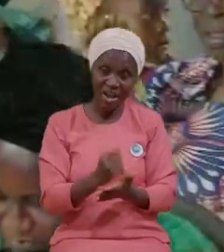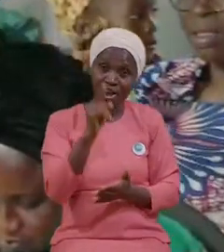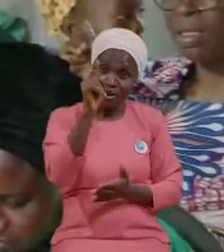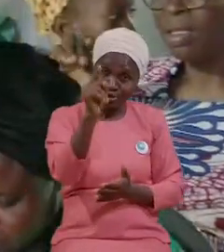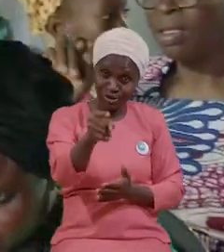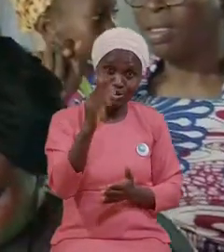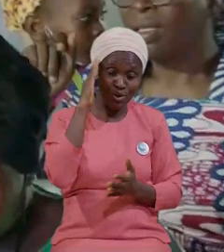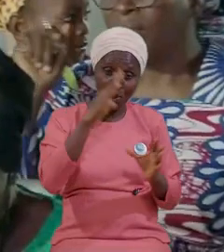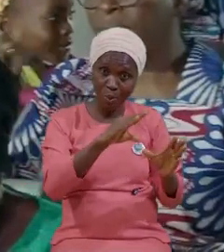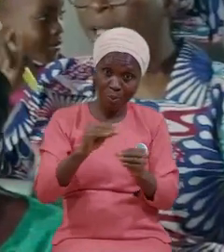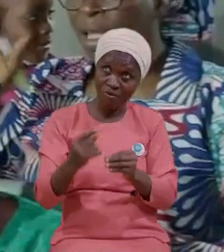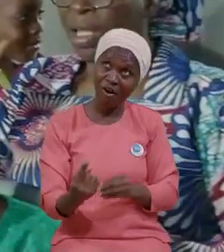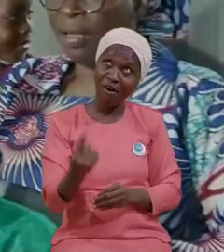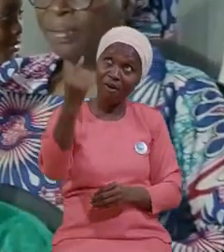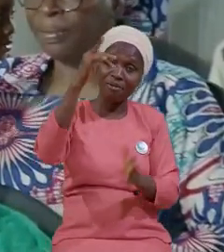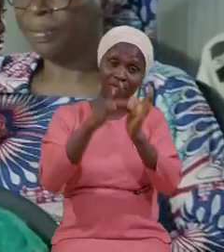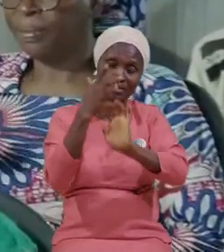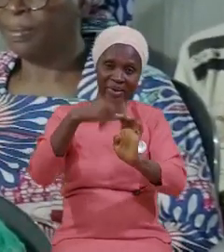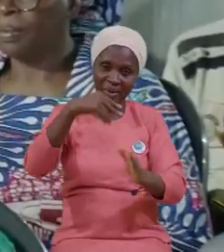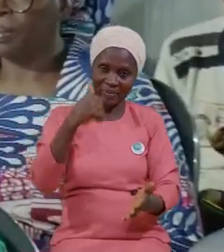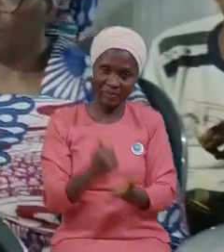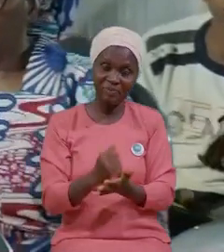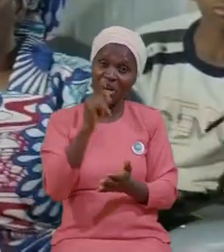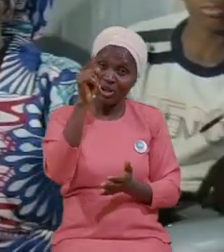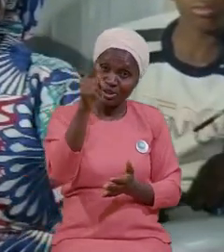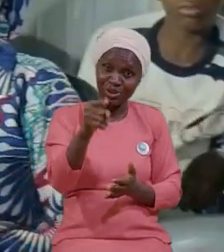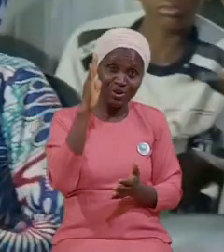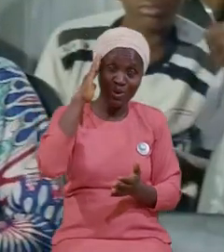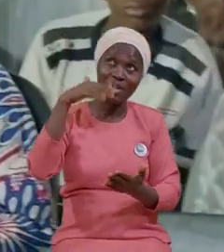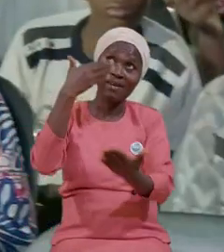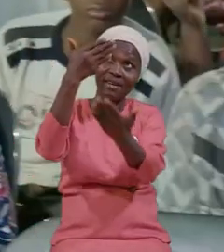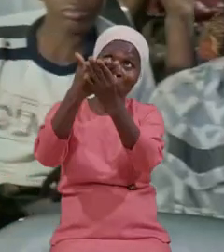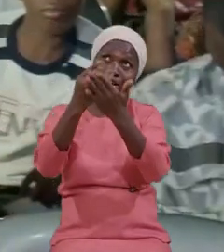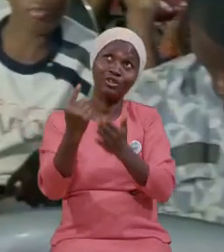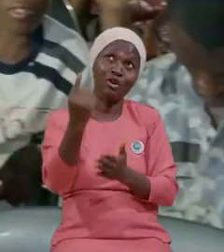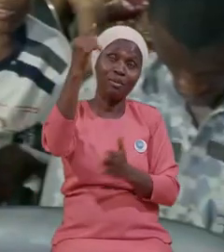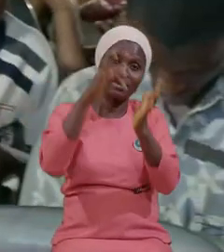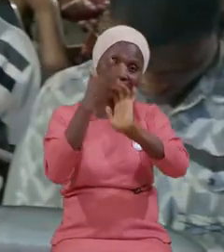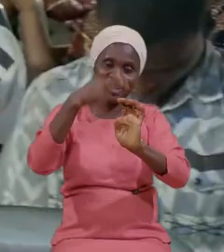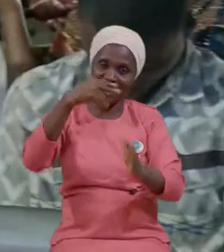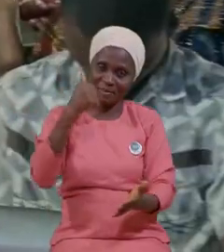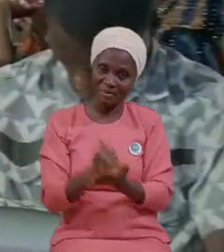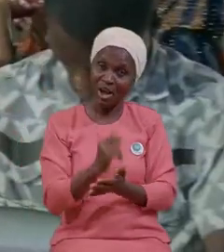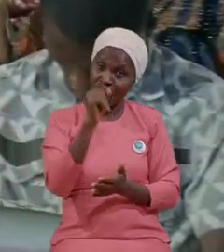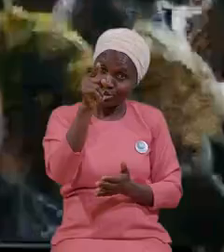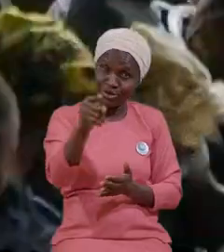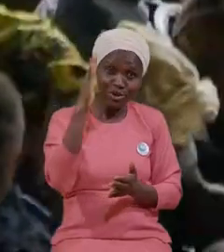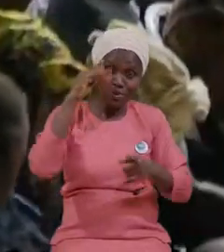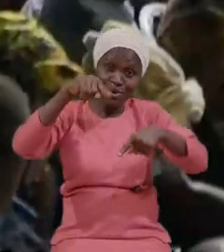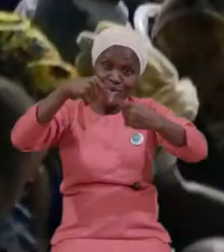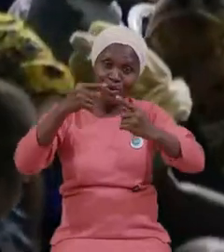move up. You will get up. You will go forward.